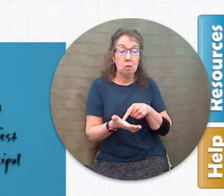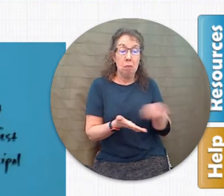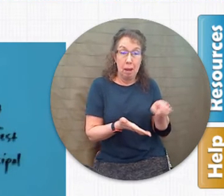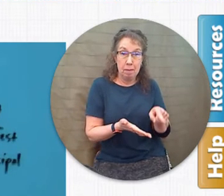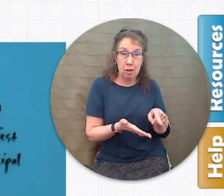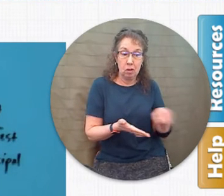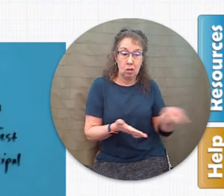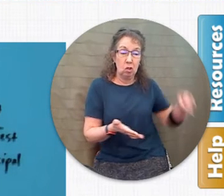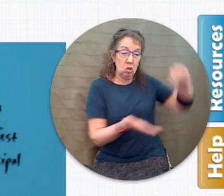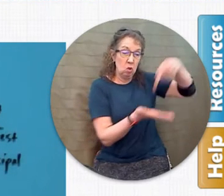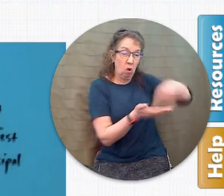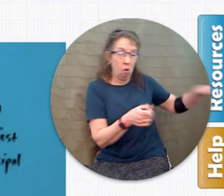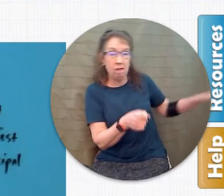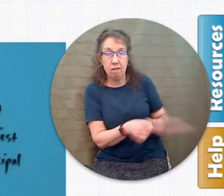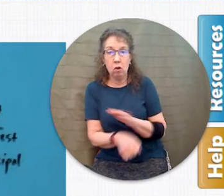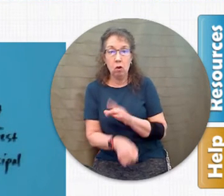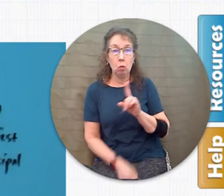Okay,